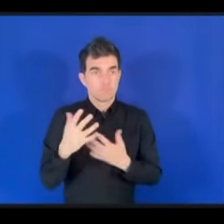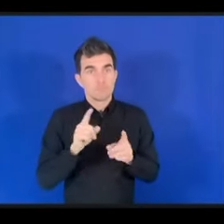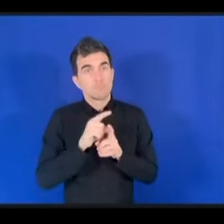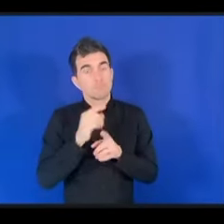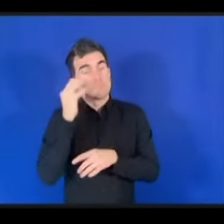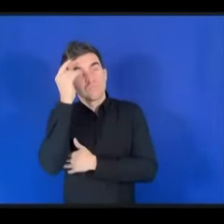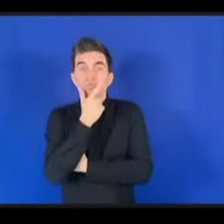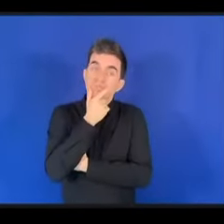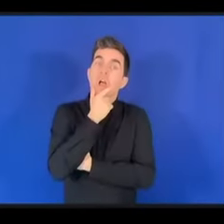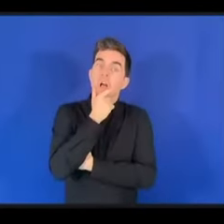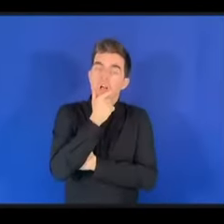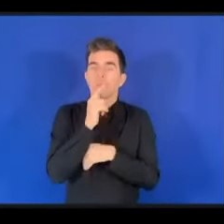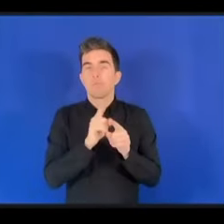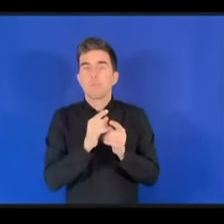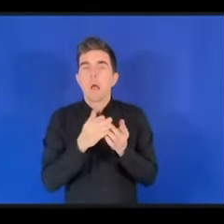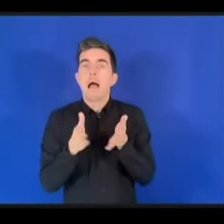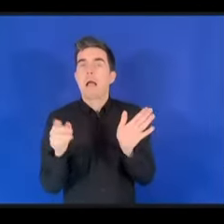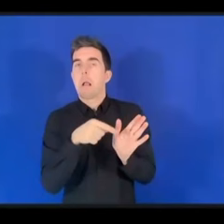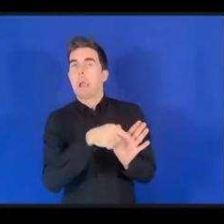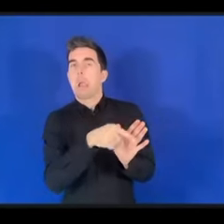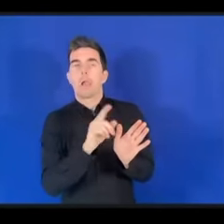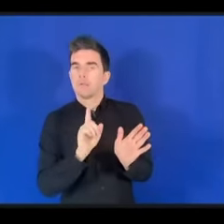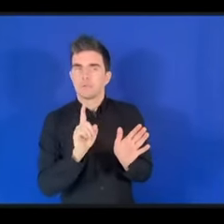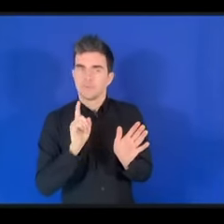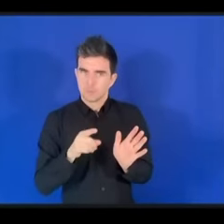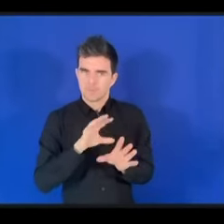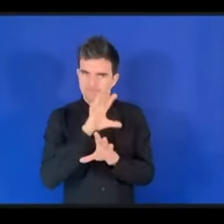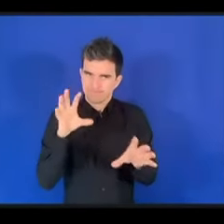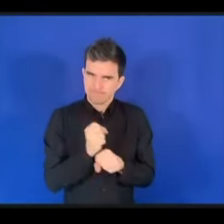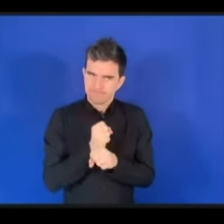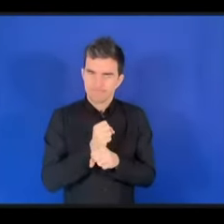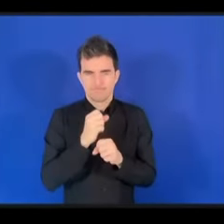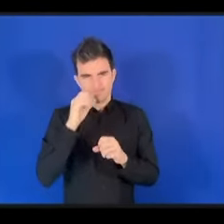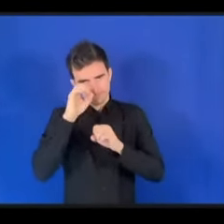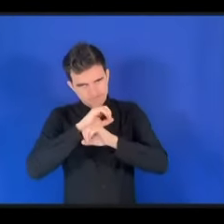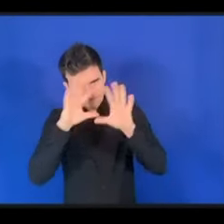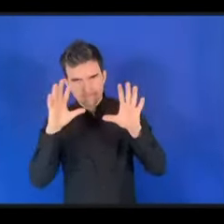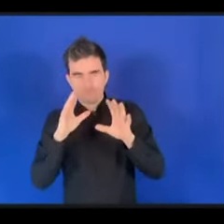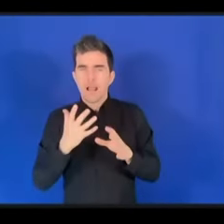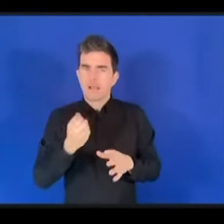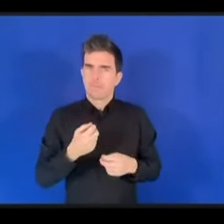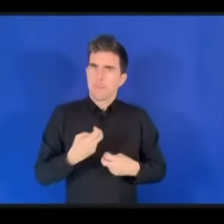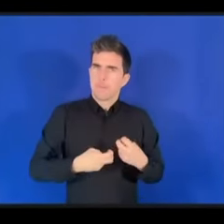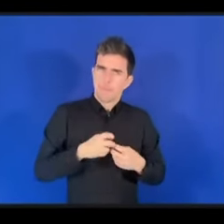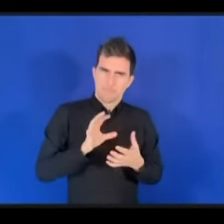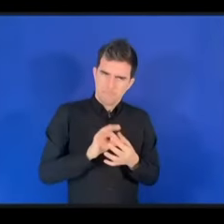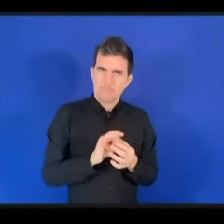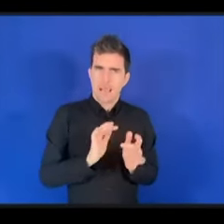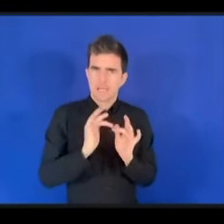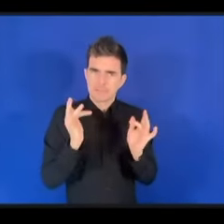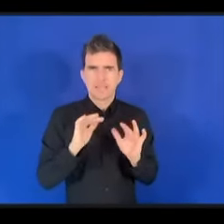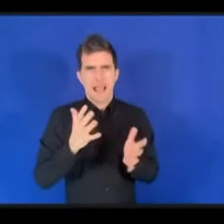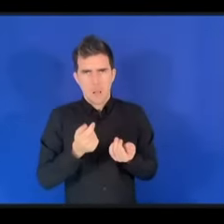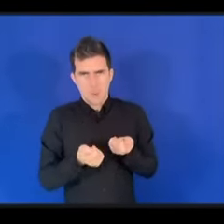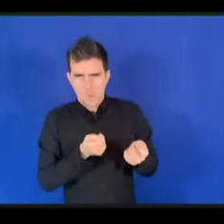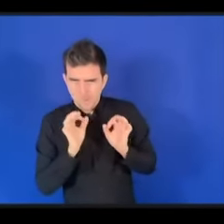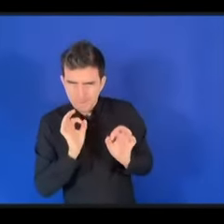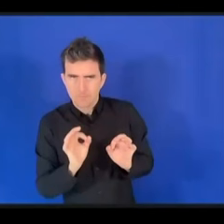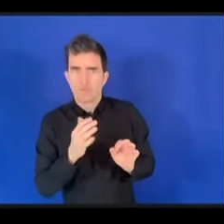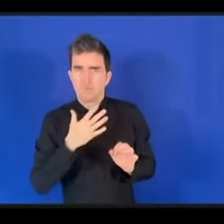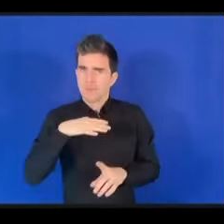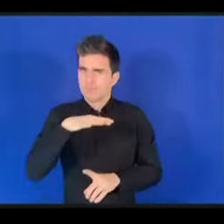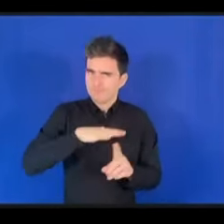to internet governance. At the session, civil society representatives cautioned against this